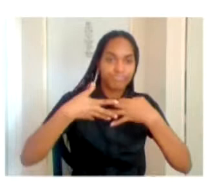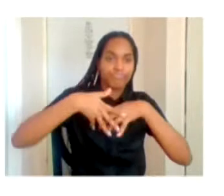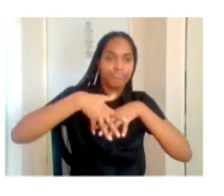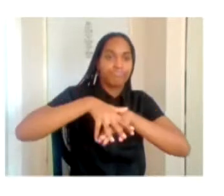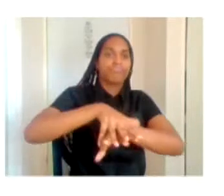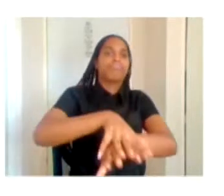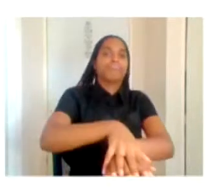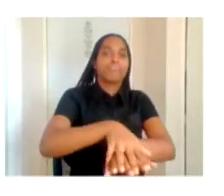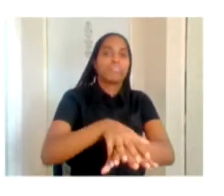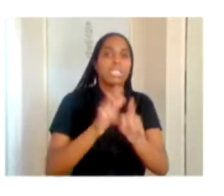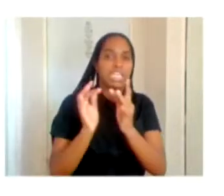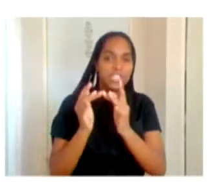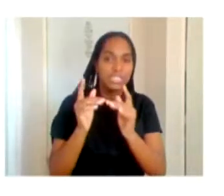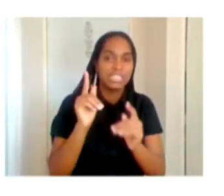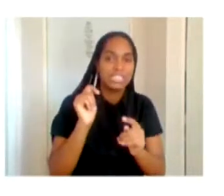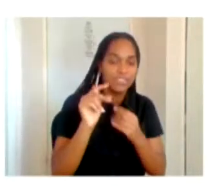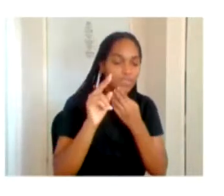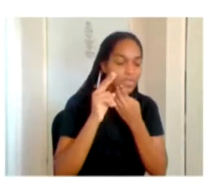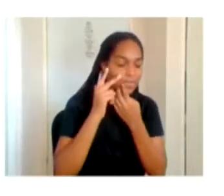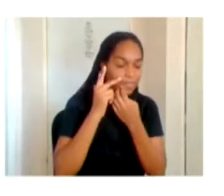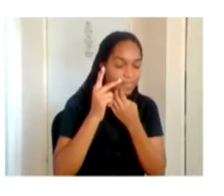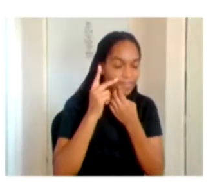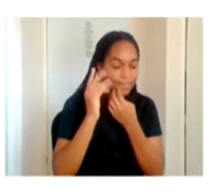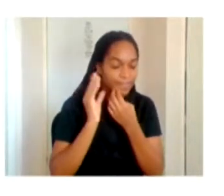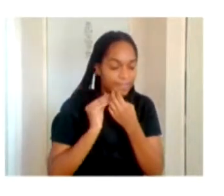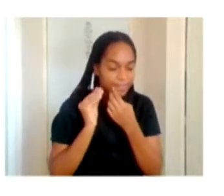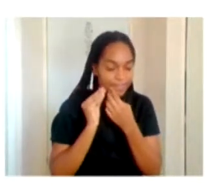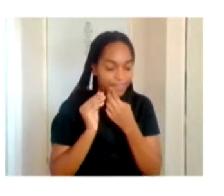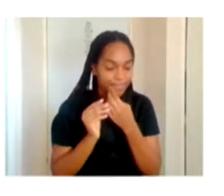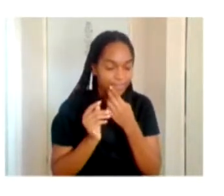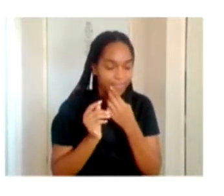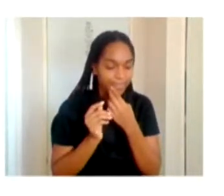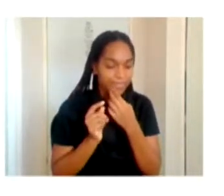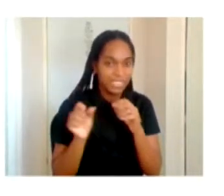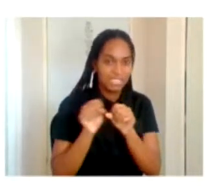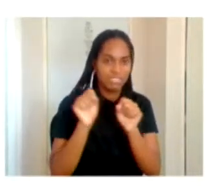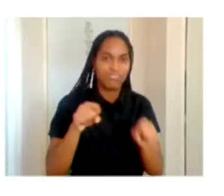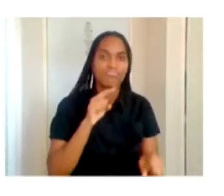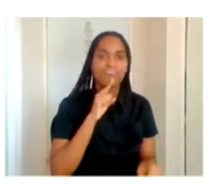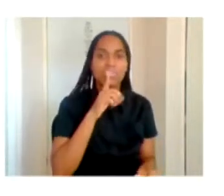experience, and I can't stress that enough. The system really allows that.